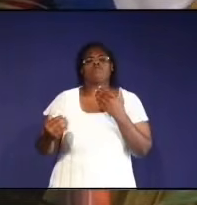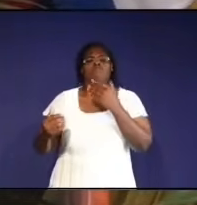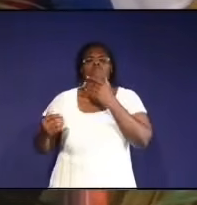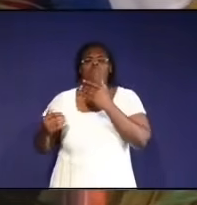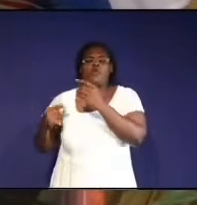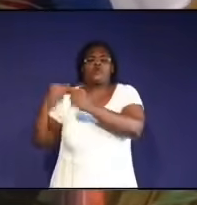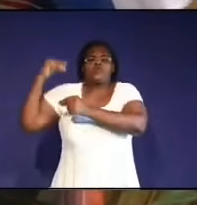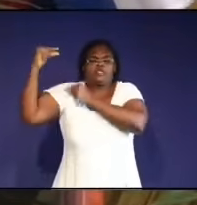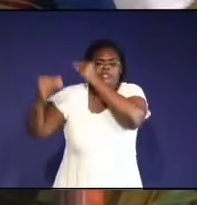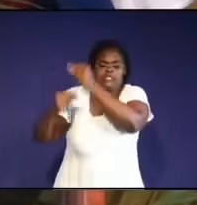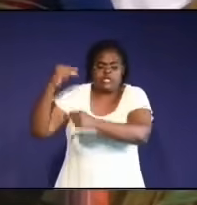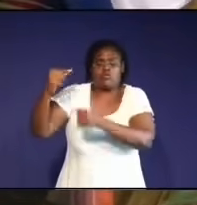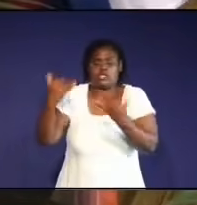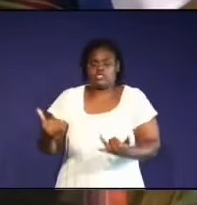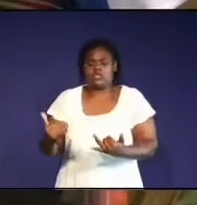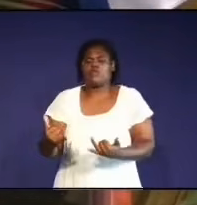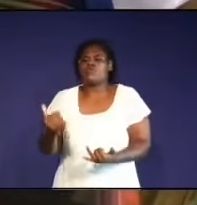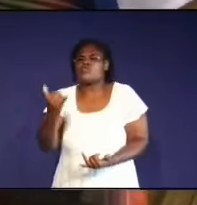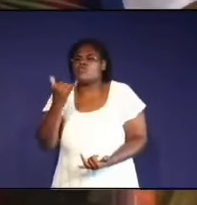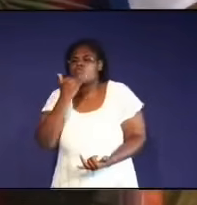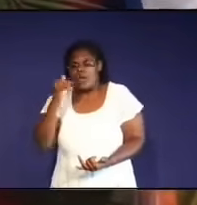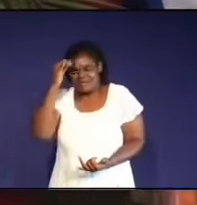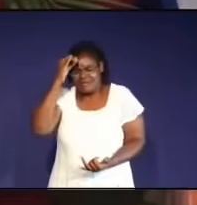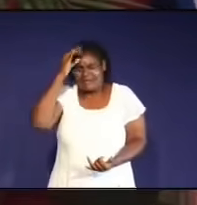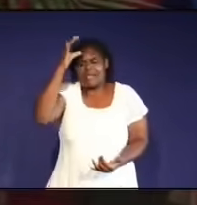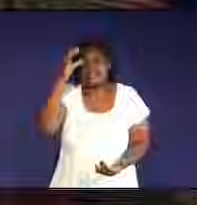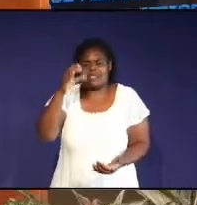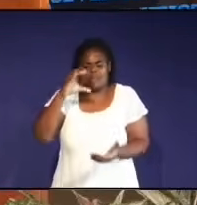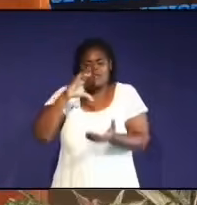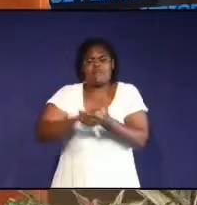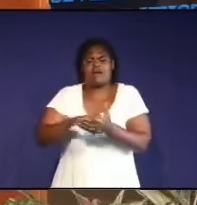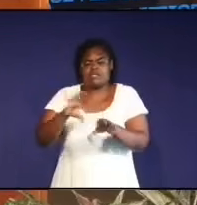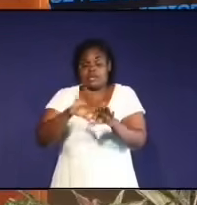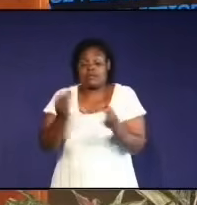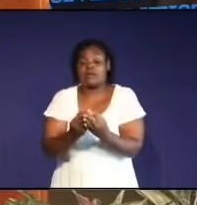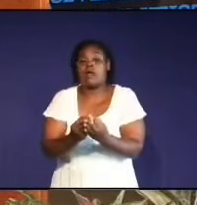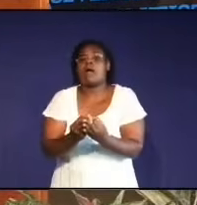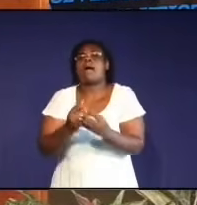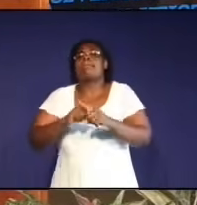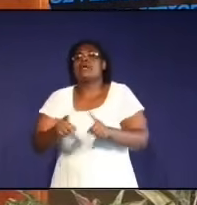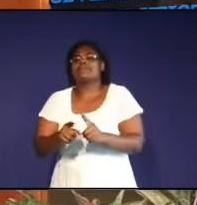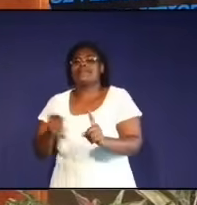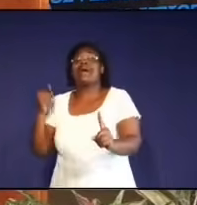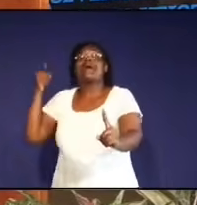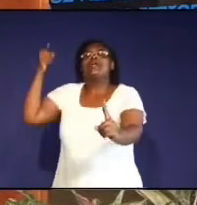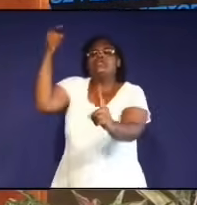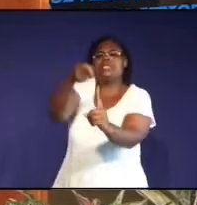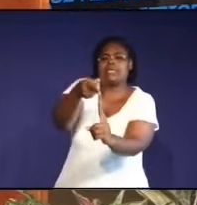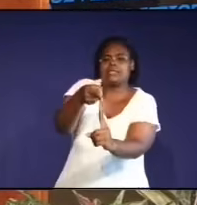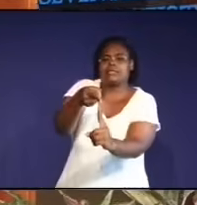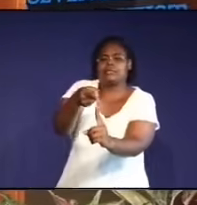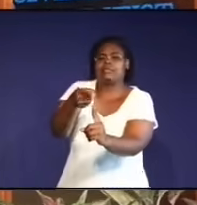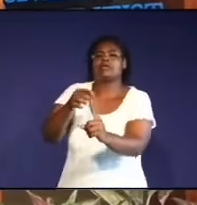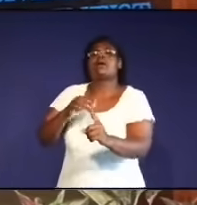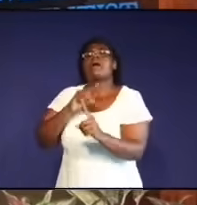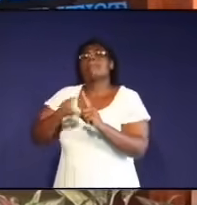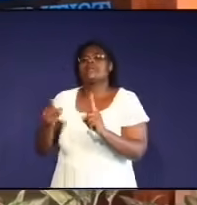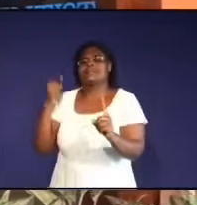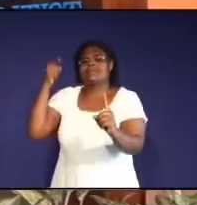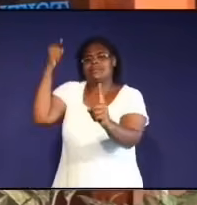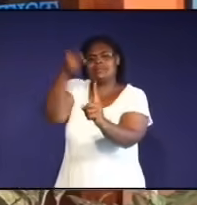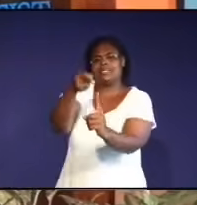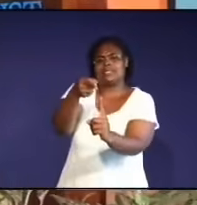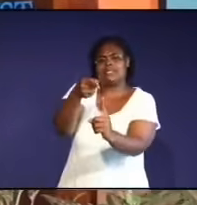the wrong concept of marriage and family, but it's only until. It's only